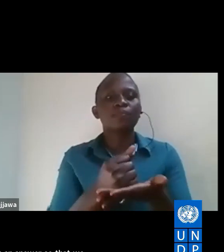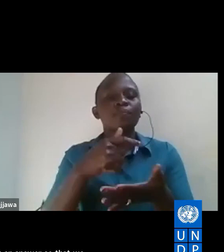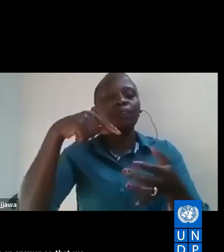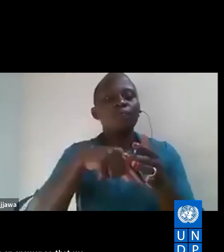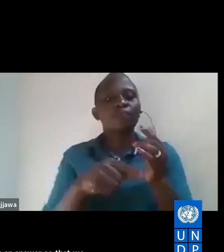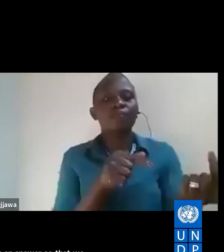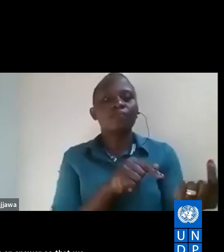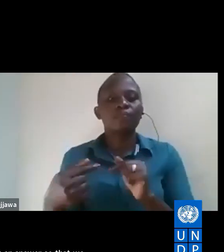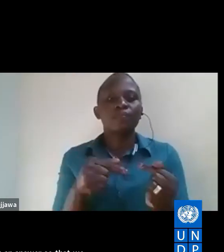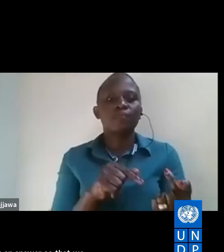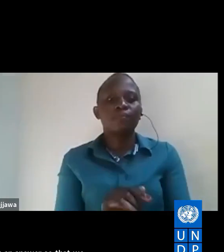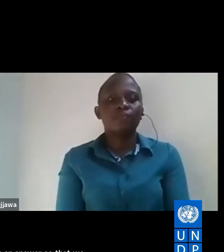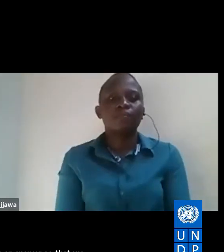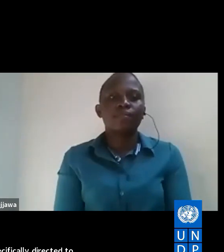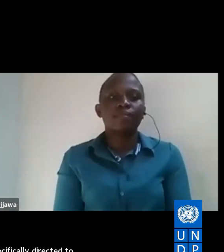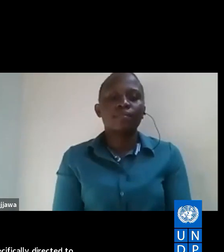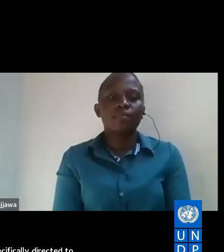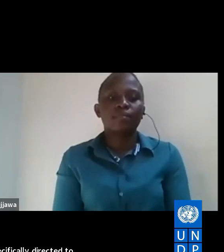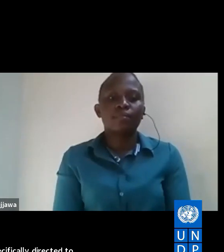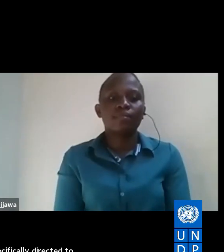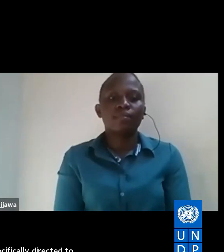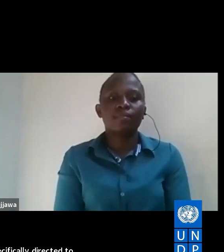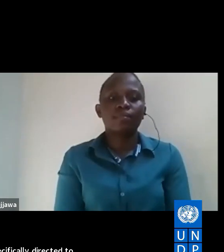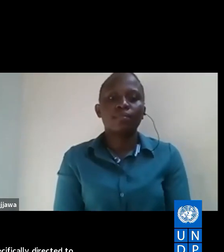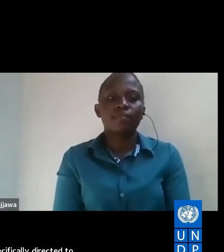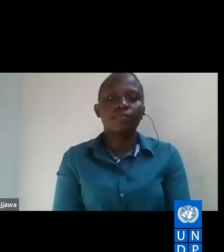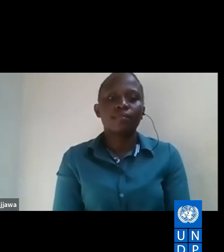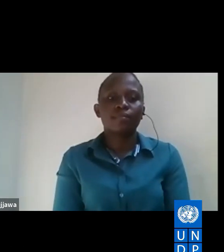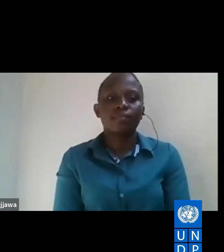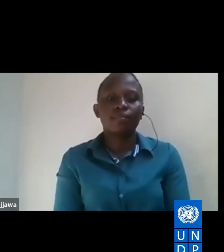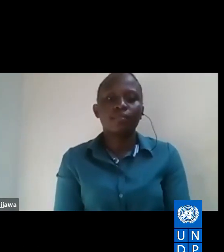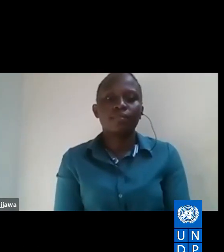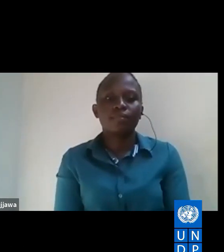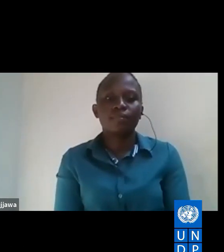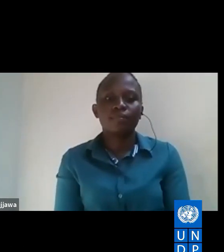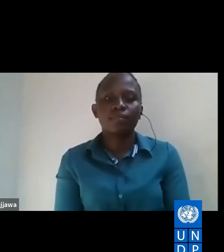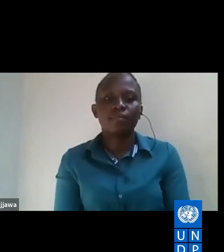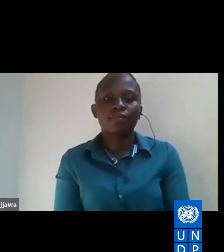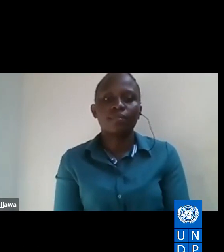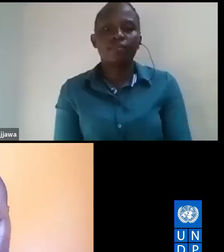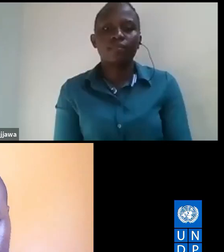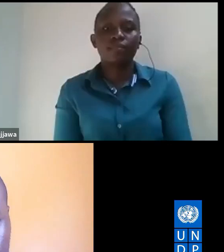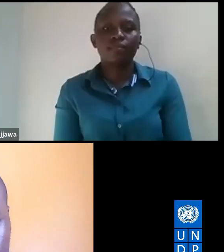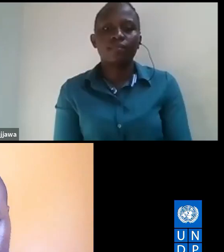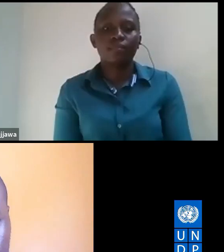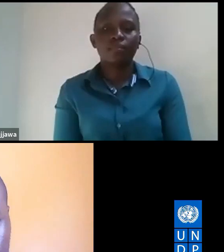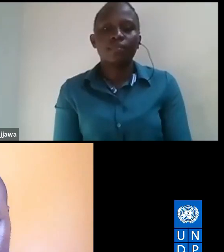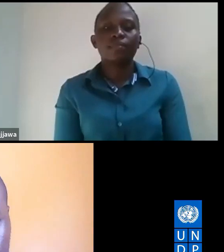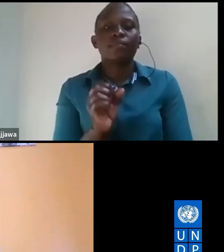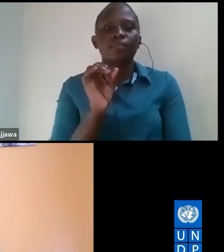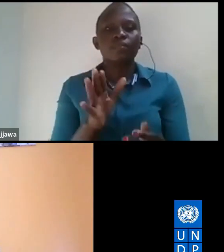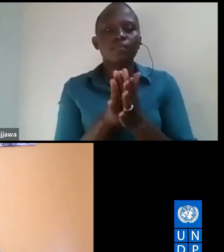11. But of course, as I go through these questions, if any of the panelists want to answer, just chip in like